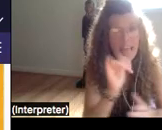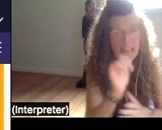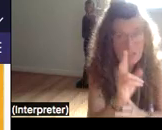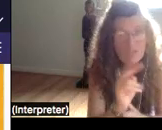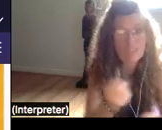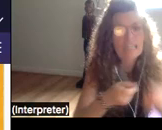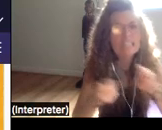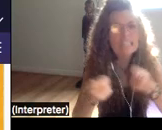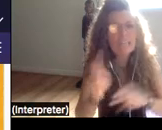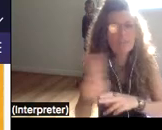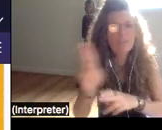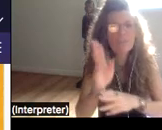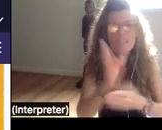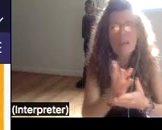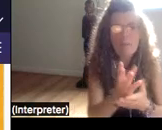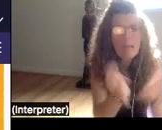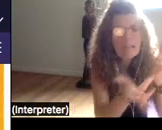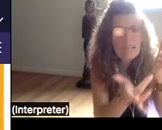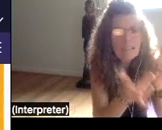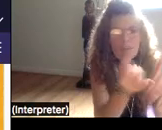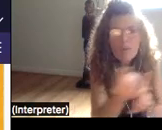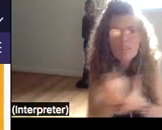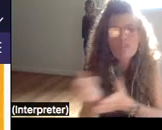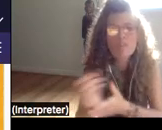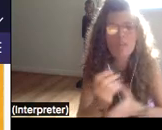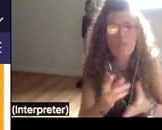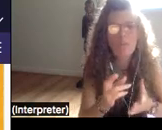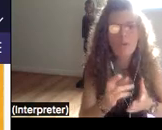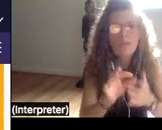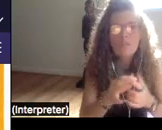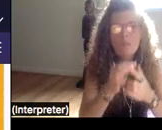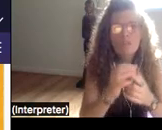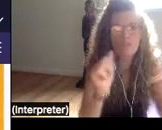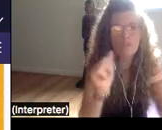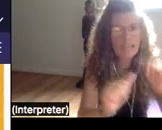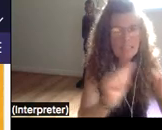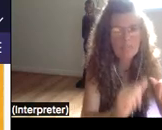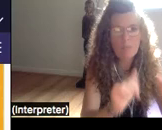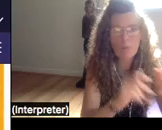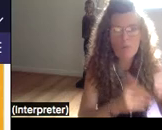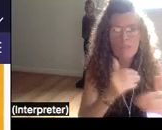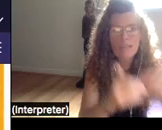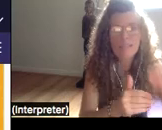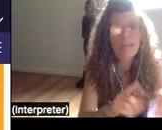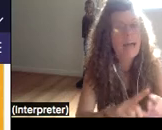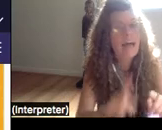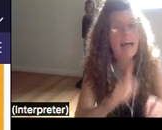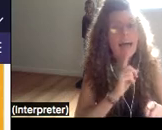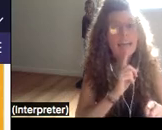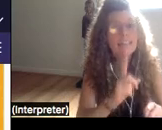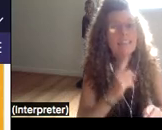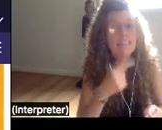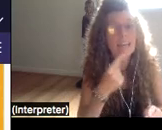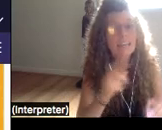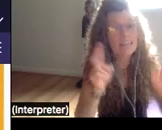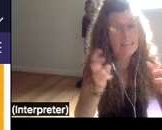darkness an illusion, instead of using some technical instrument or special scientific process.